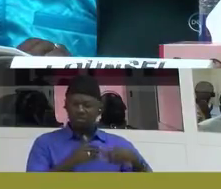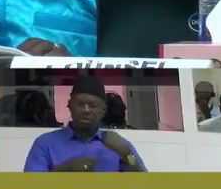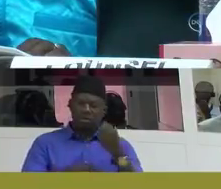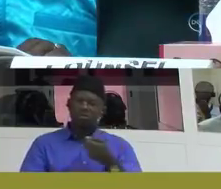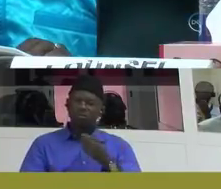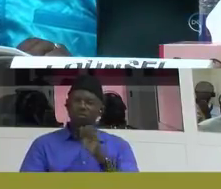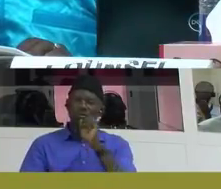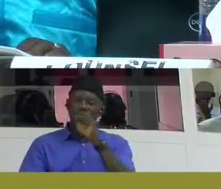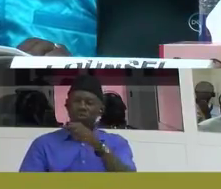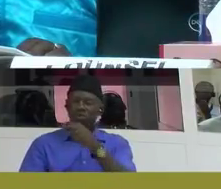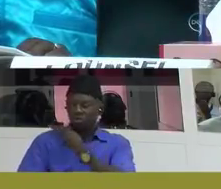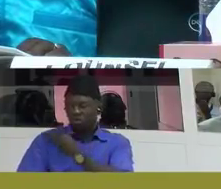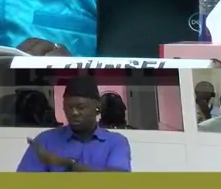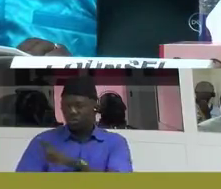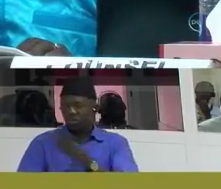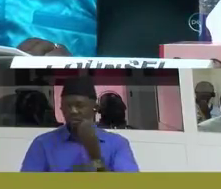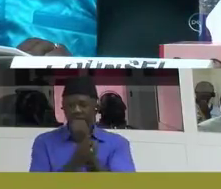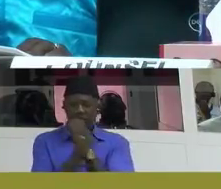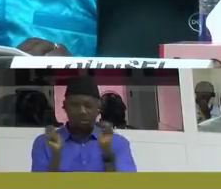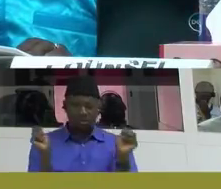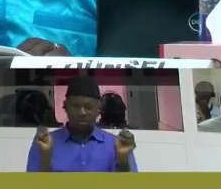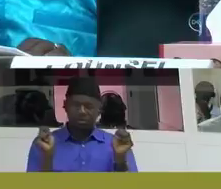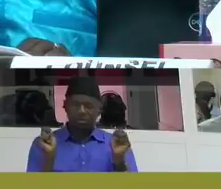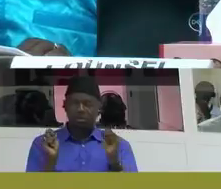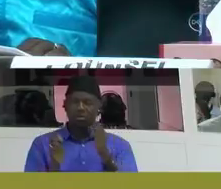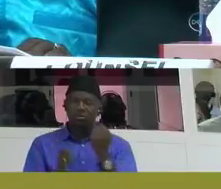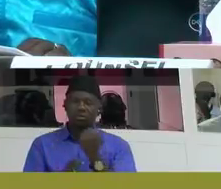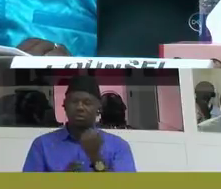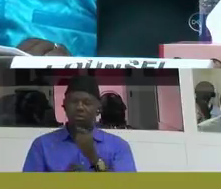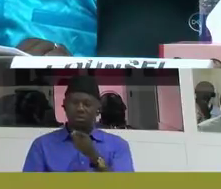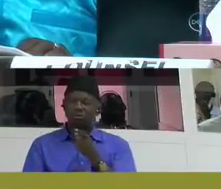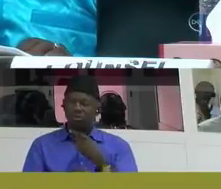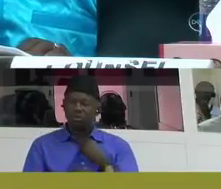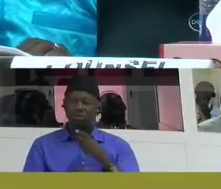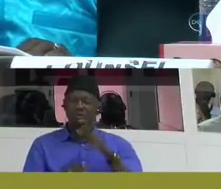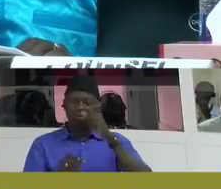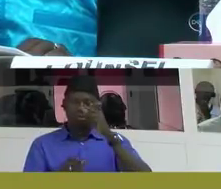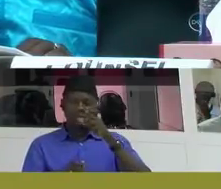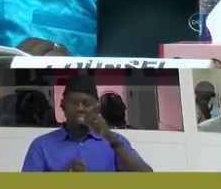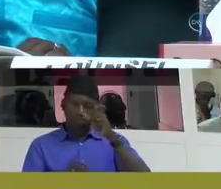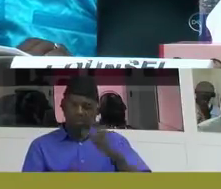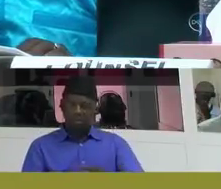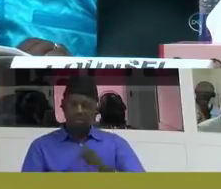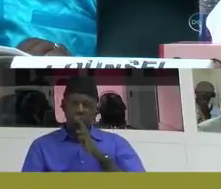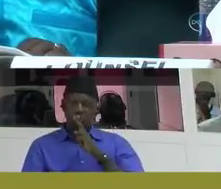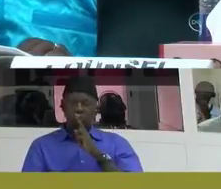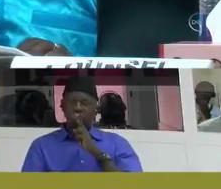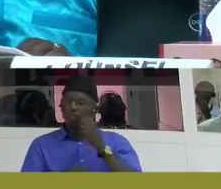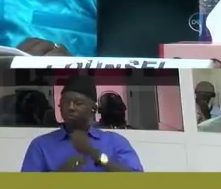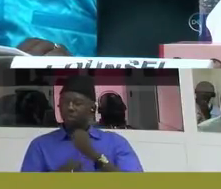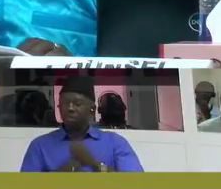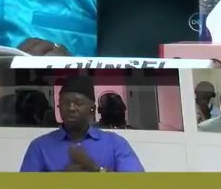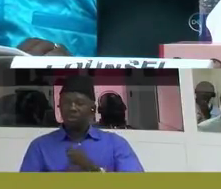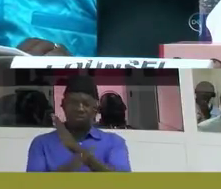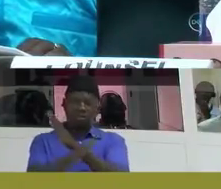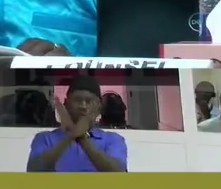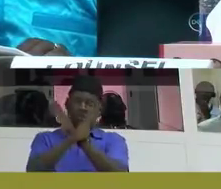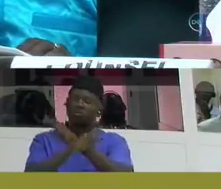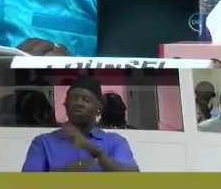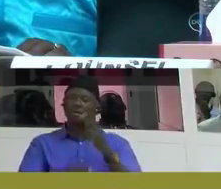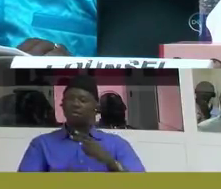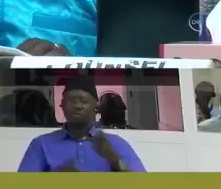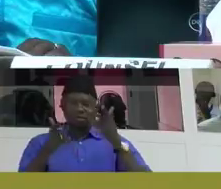religious freedom, but also it was ultra vires. The person who made the ban did not have authority to make the